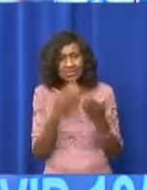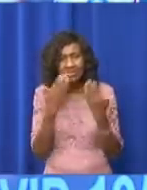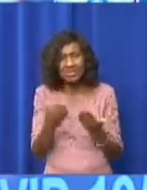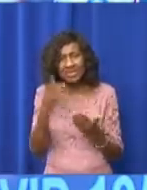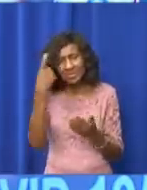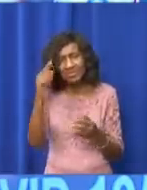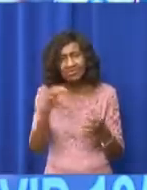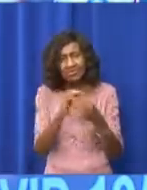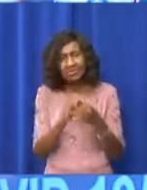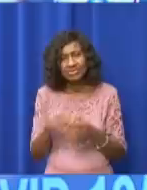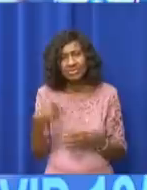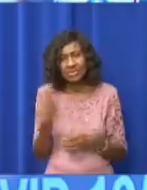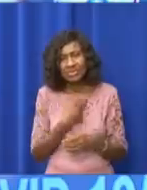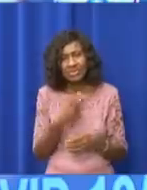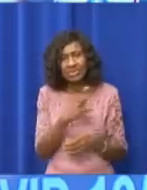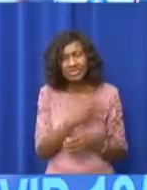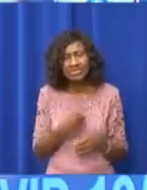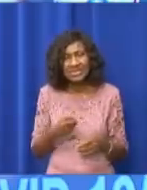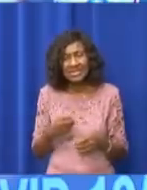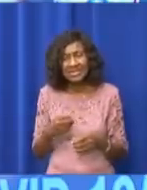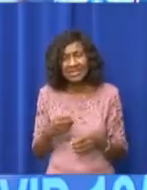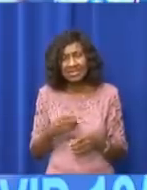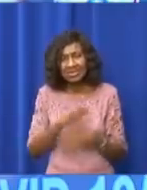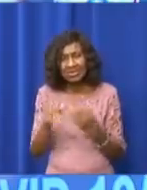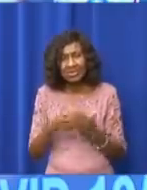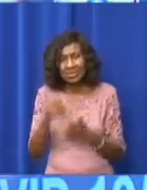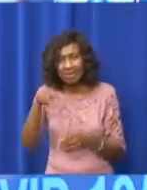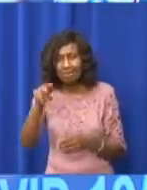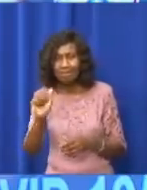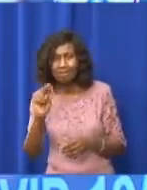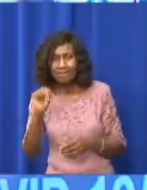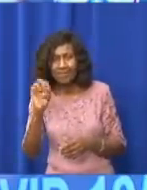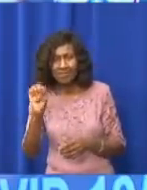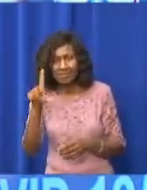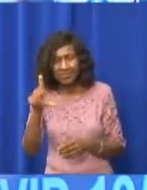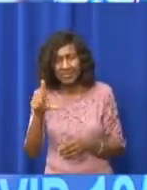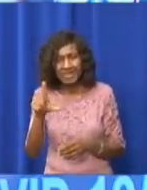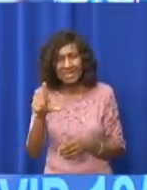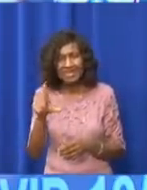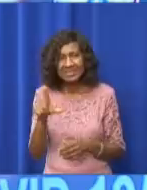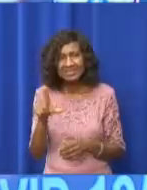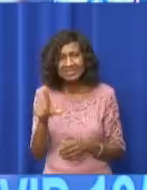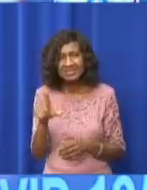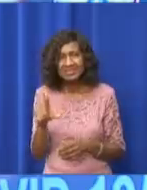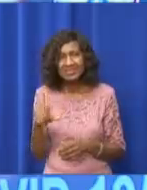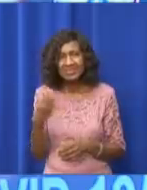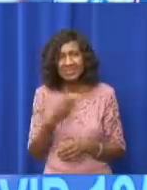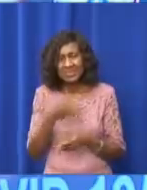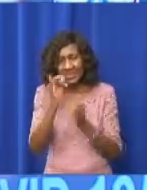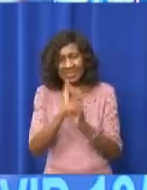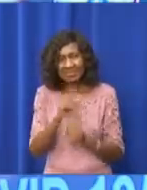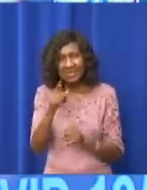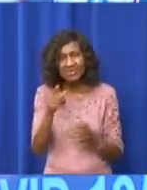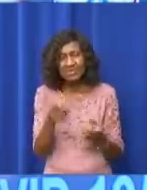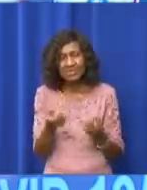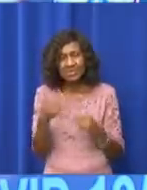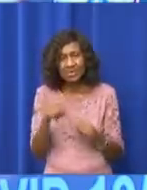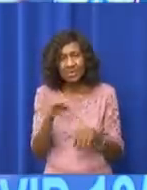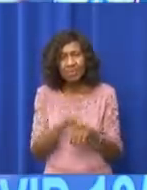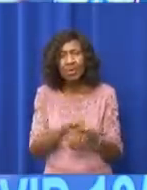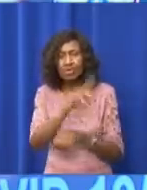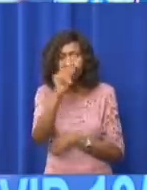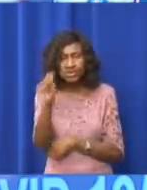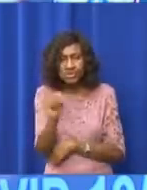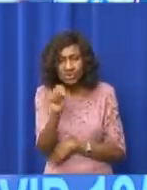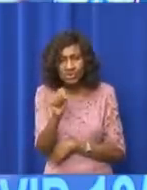course, to our all-important members of the panel and those joining us here in the room and via Zoom. We invite you to join us here again on